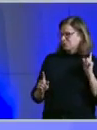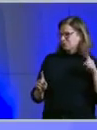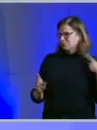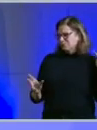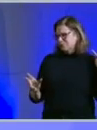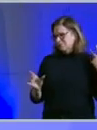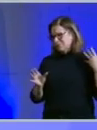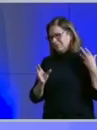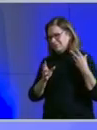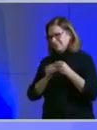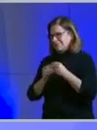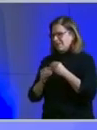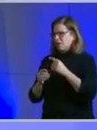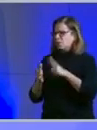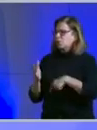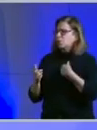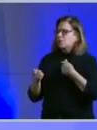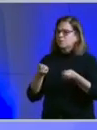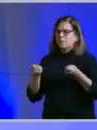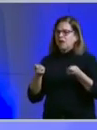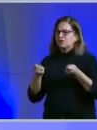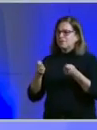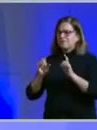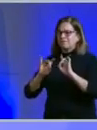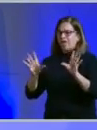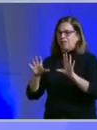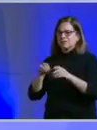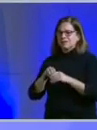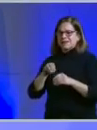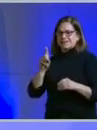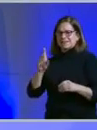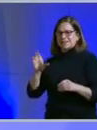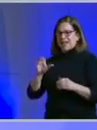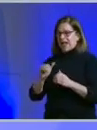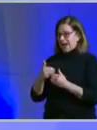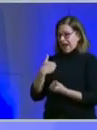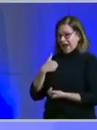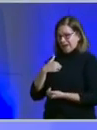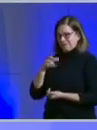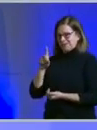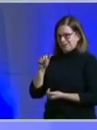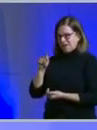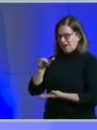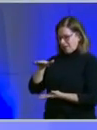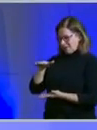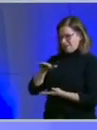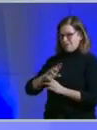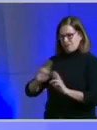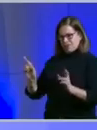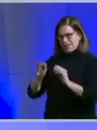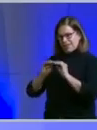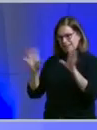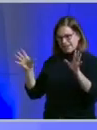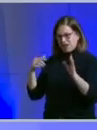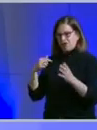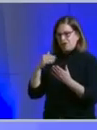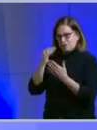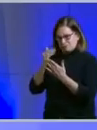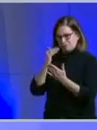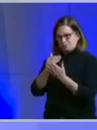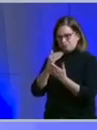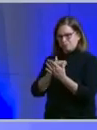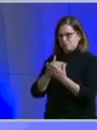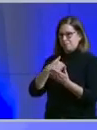we need to do is we need to take that data and we need to be precise with our deployments, but we also need to get our federal